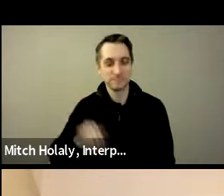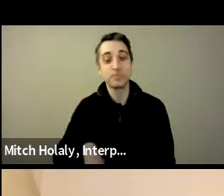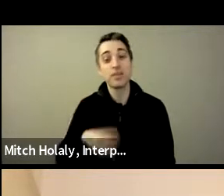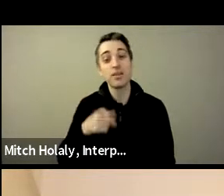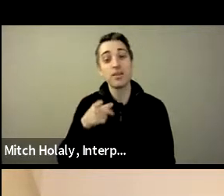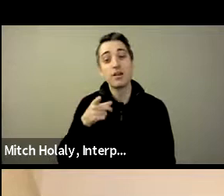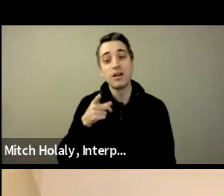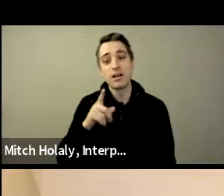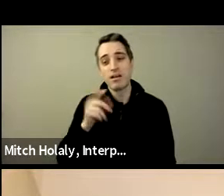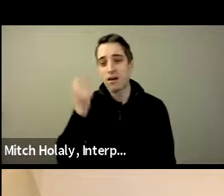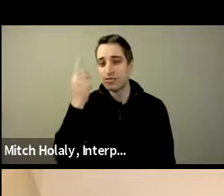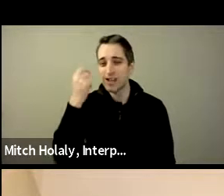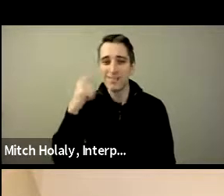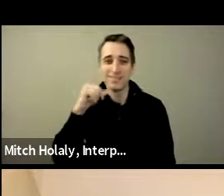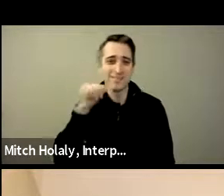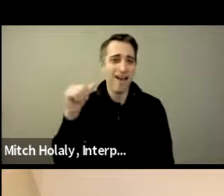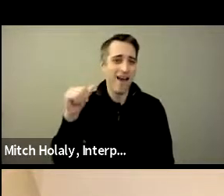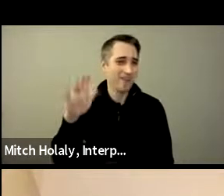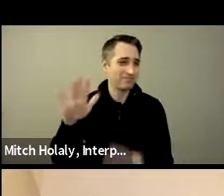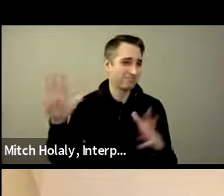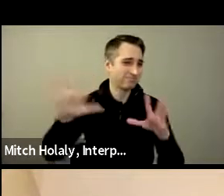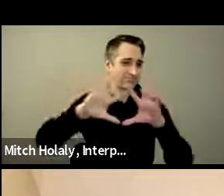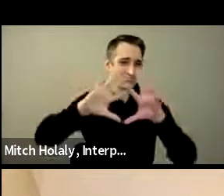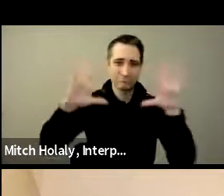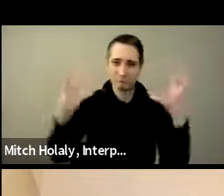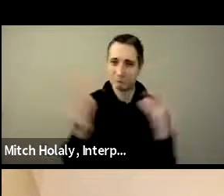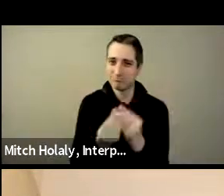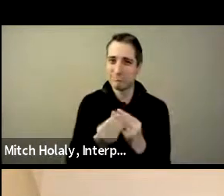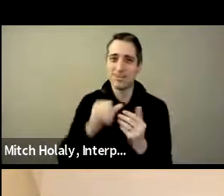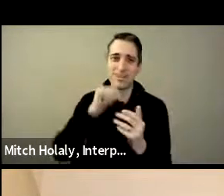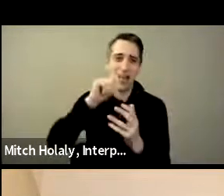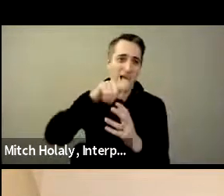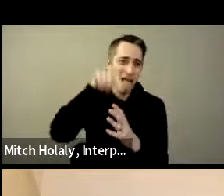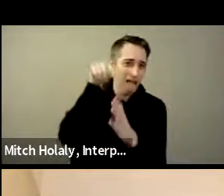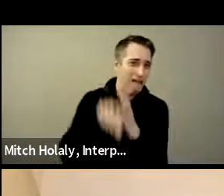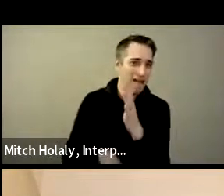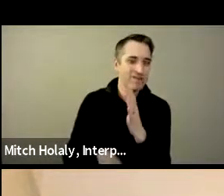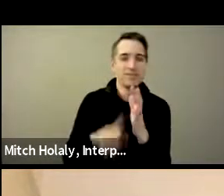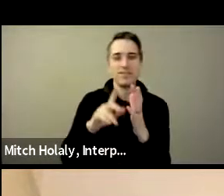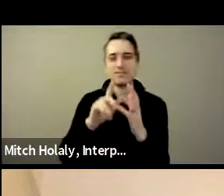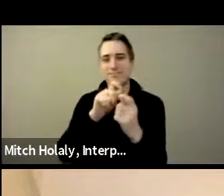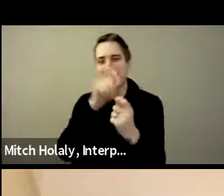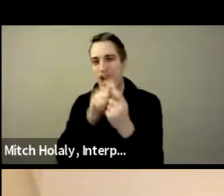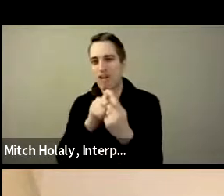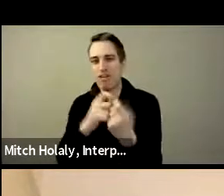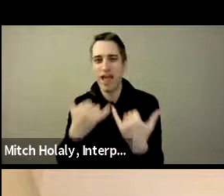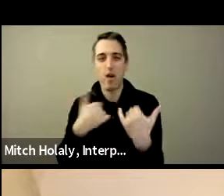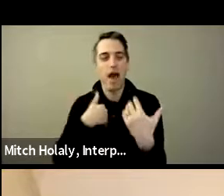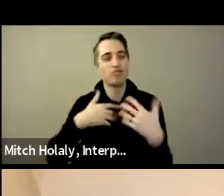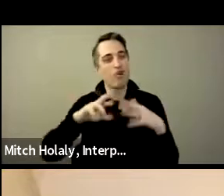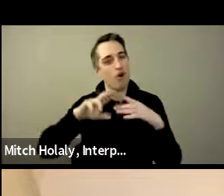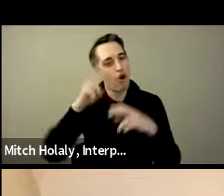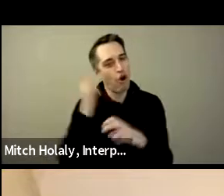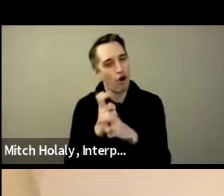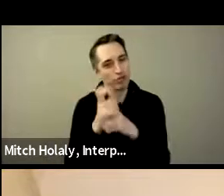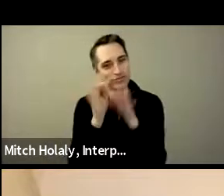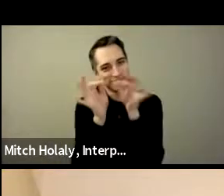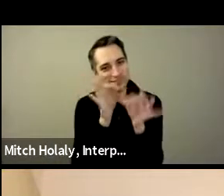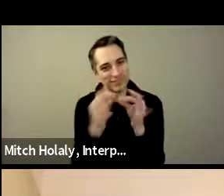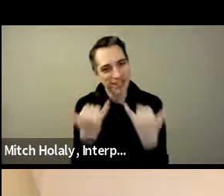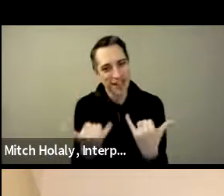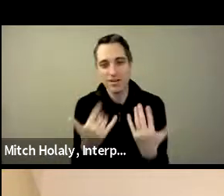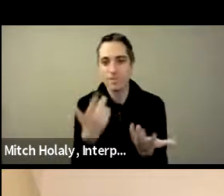not accurate numbers, which is why I try to stay clear of pinning the numbers down, because they're just